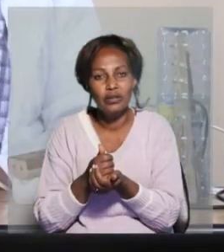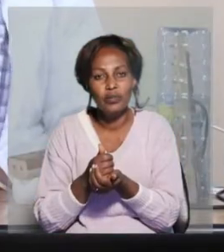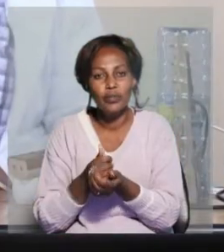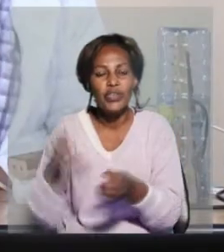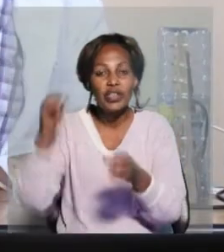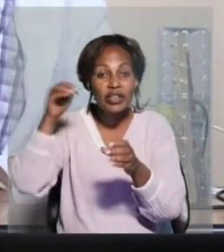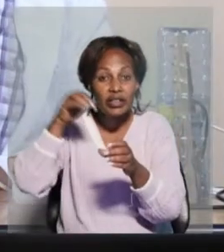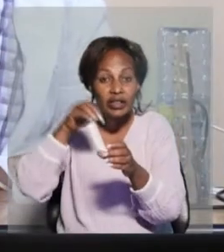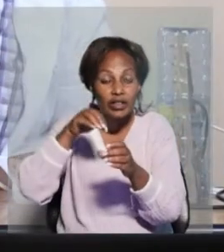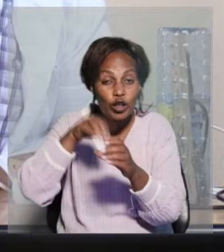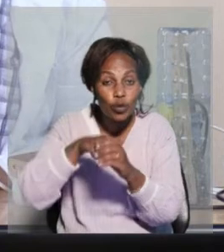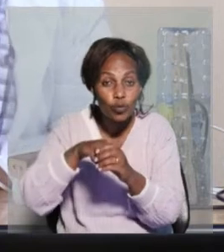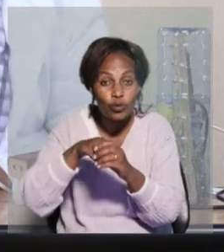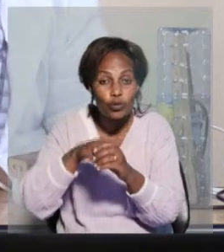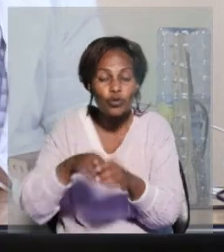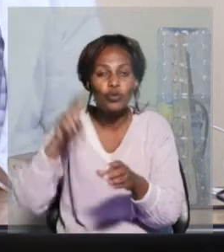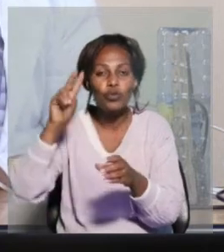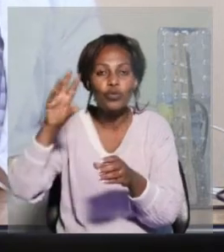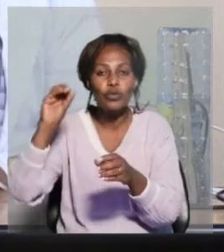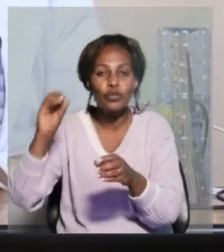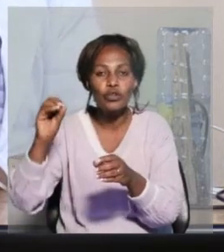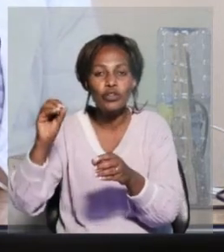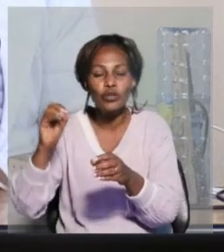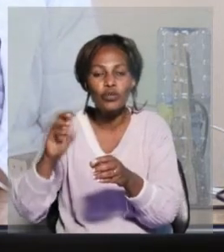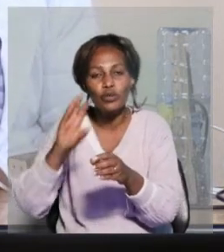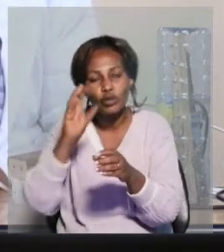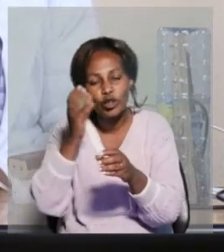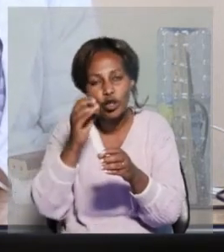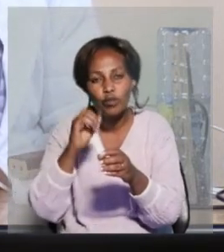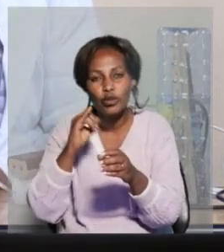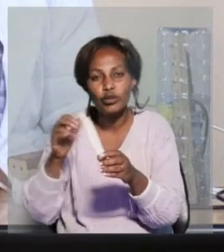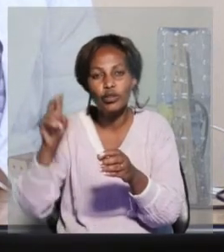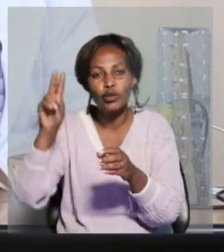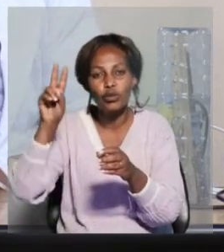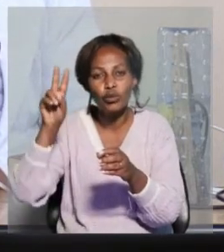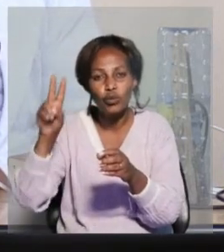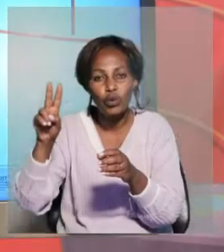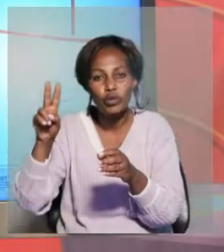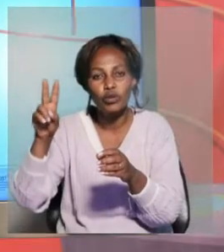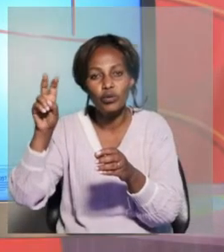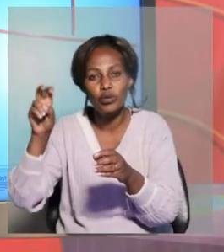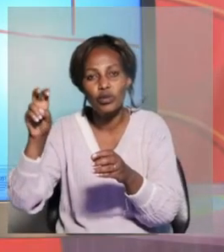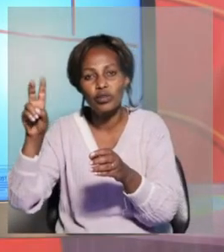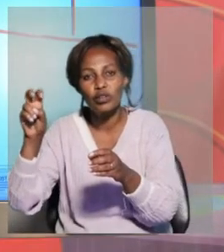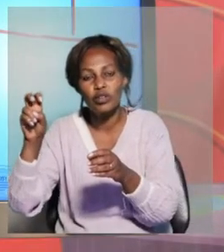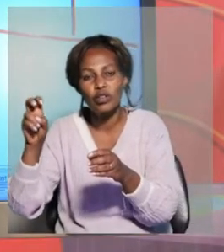The input voltage for the lamp is 220 volts.